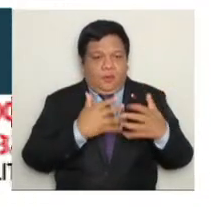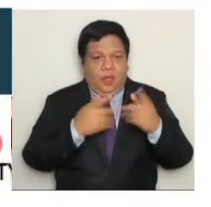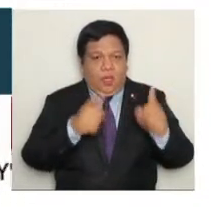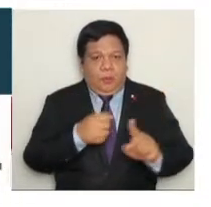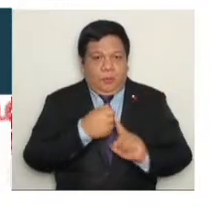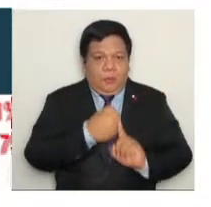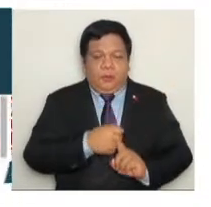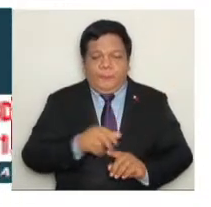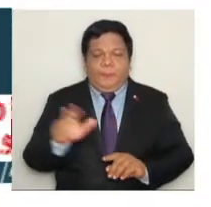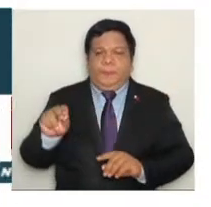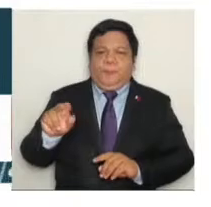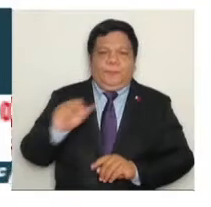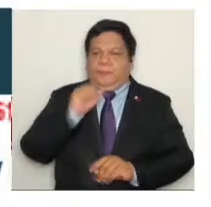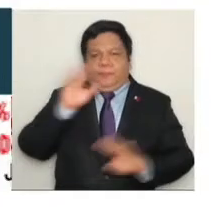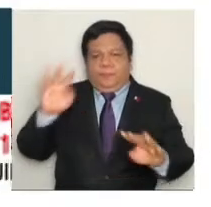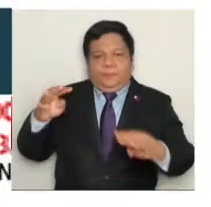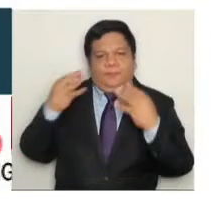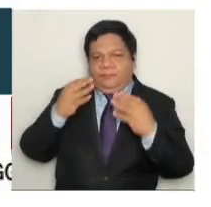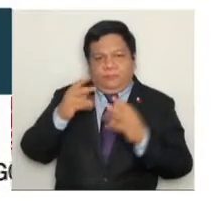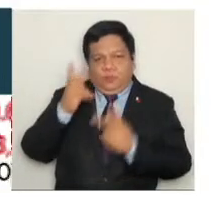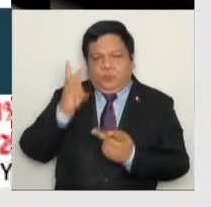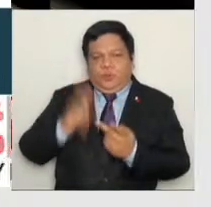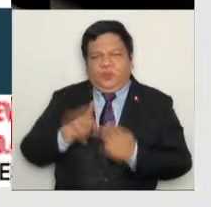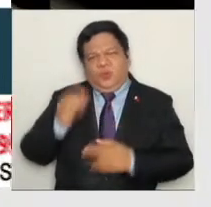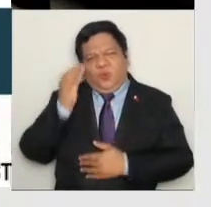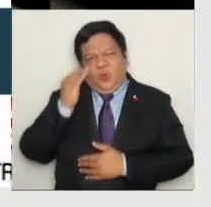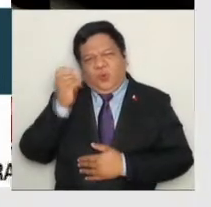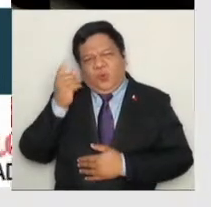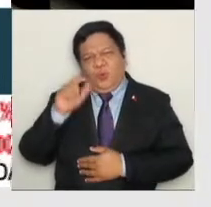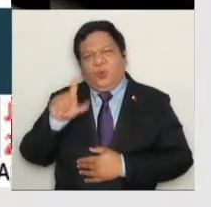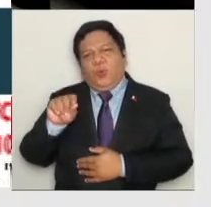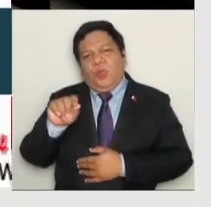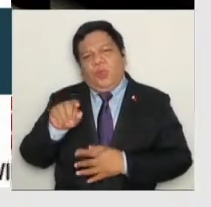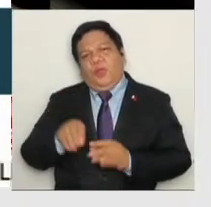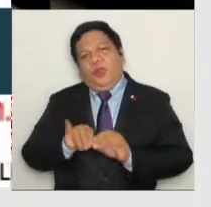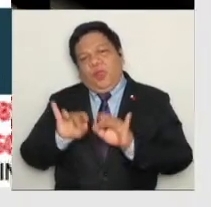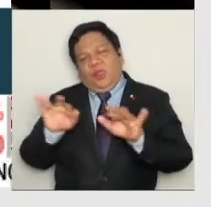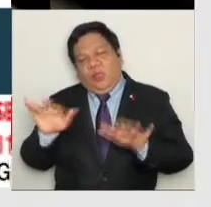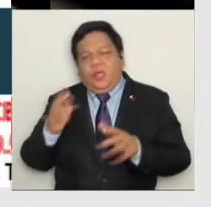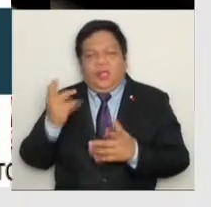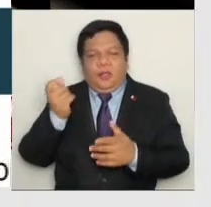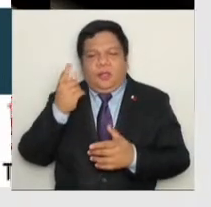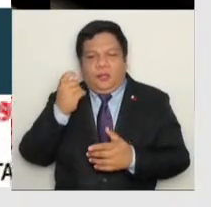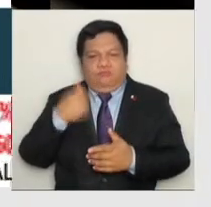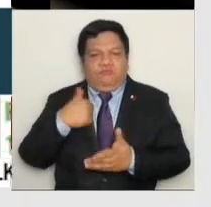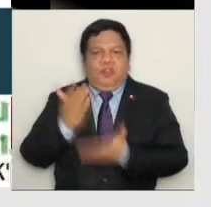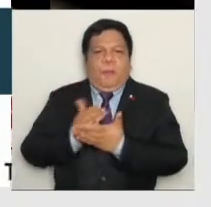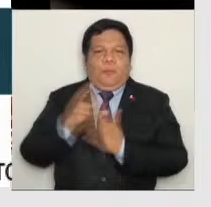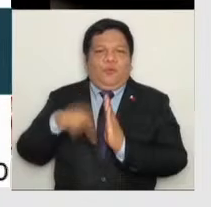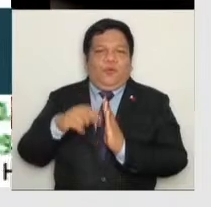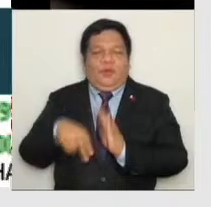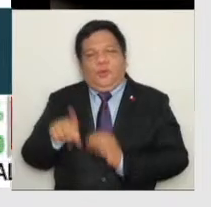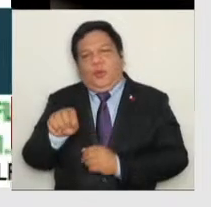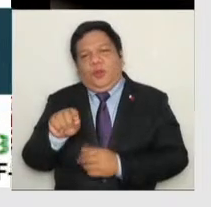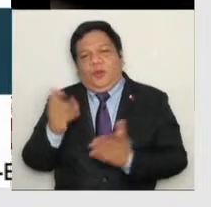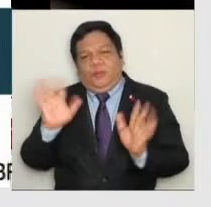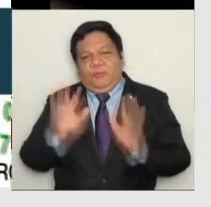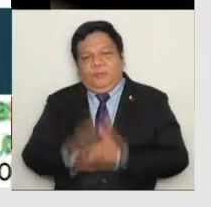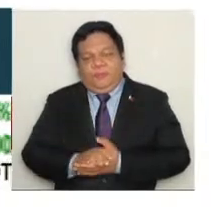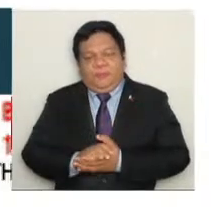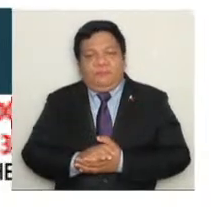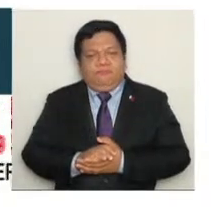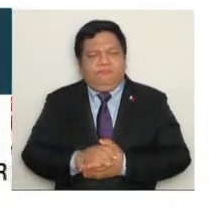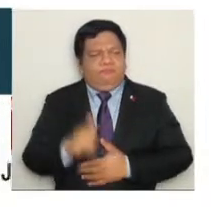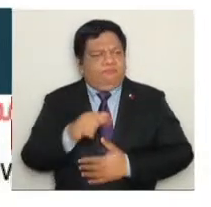at all. Hmm. Well, that's Twitter. You know what Twitter is all about. So yeah. I've stopped reading Twitter. How's the